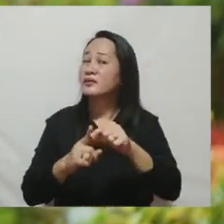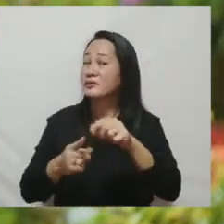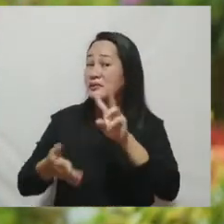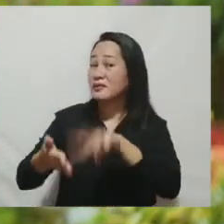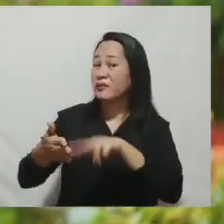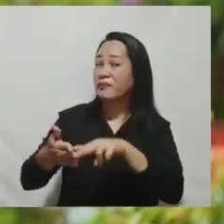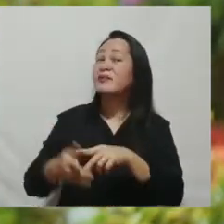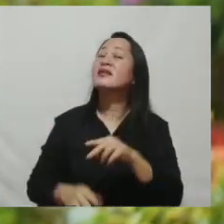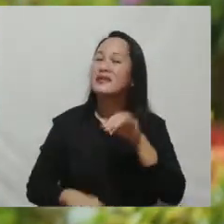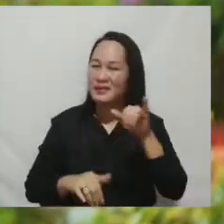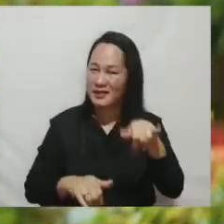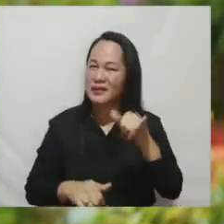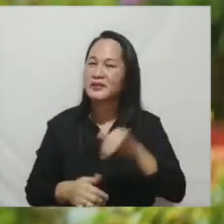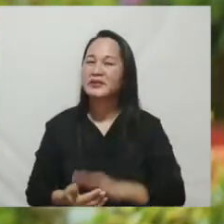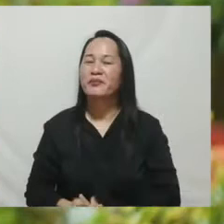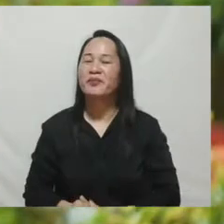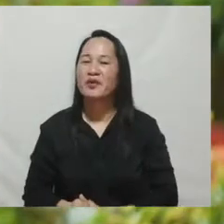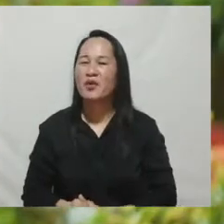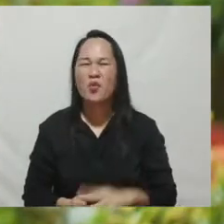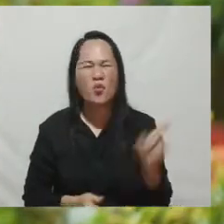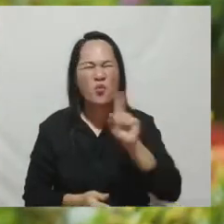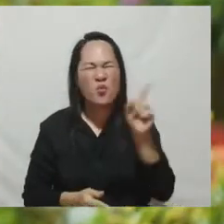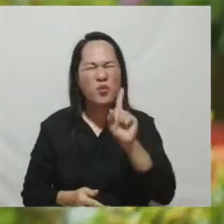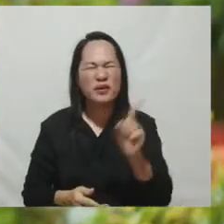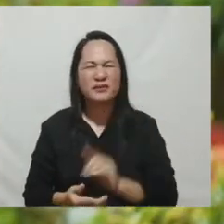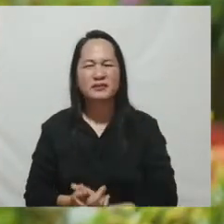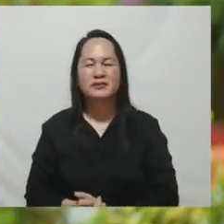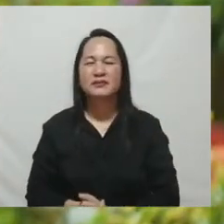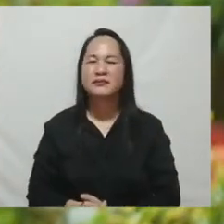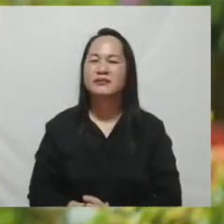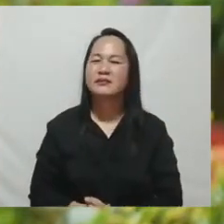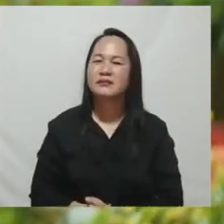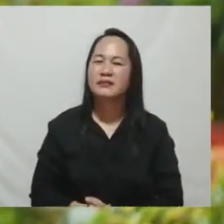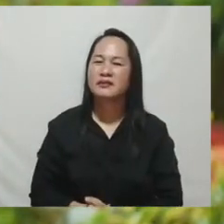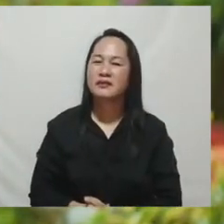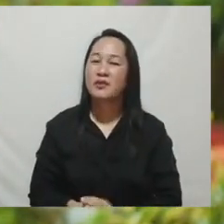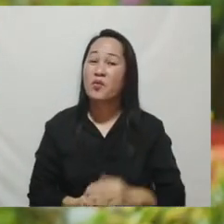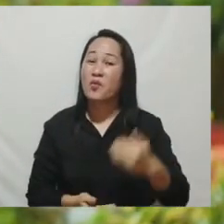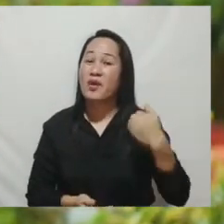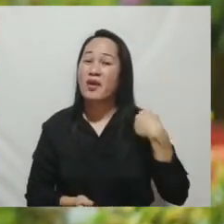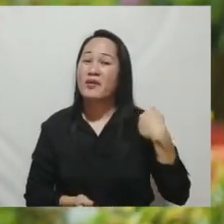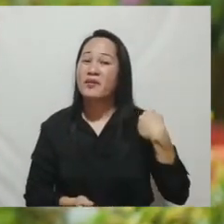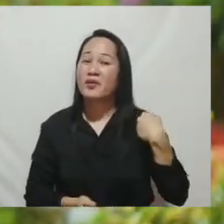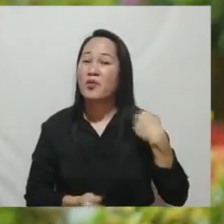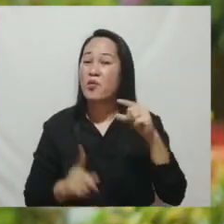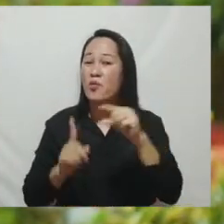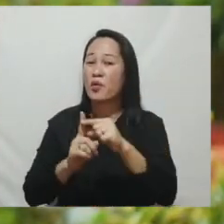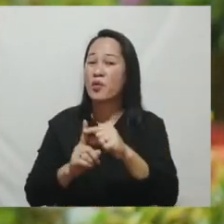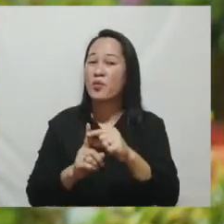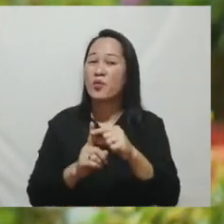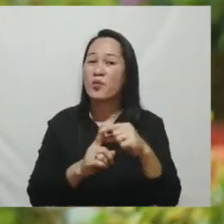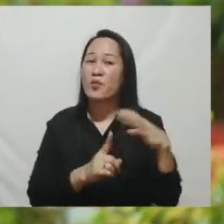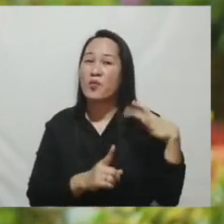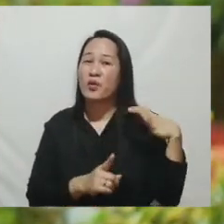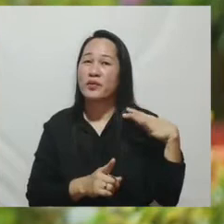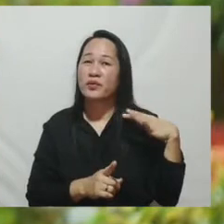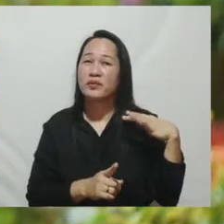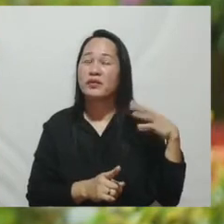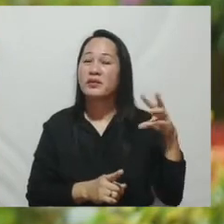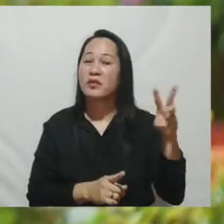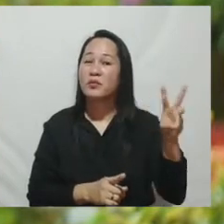were. What are they? We have the words wait, W,